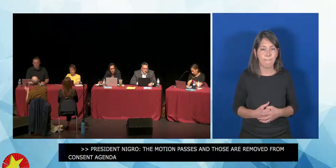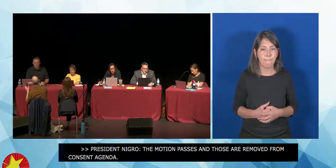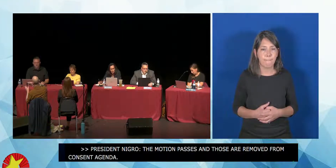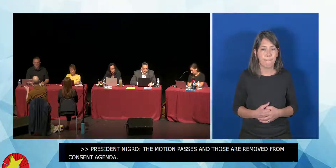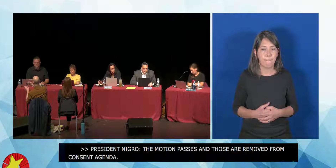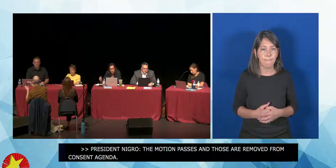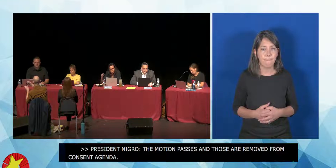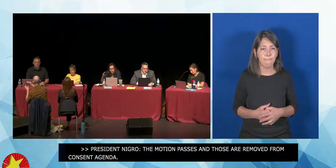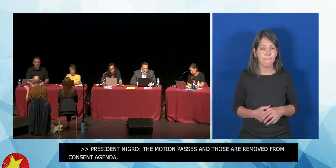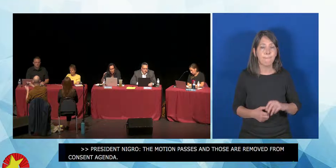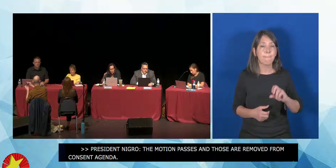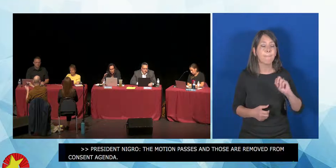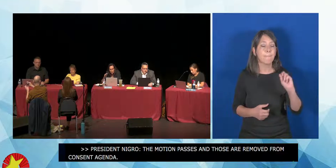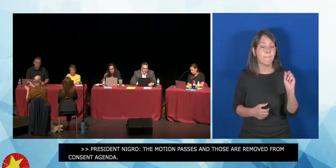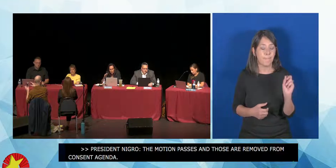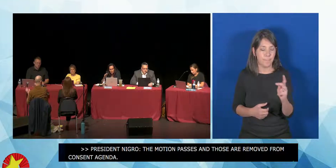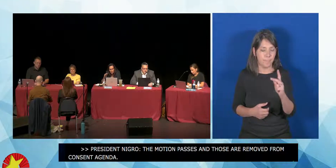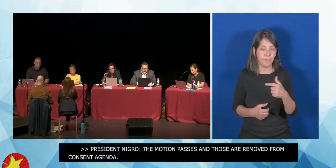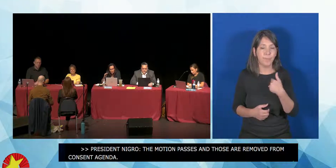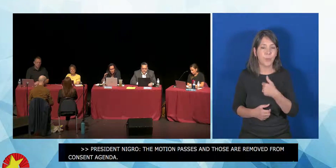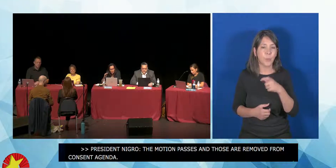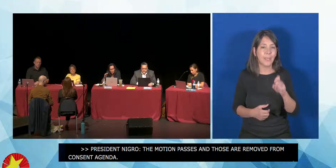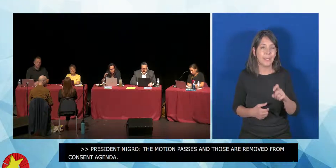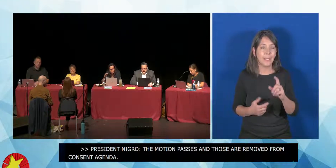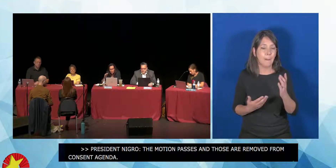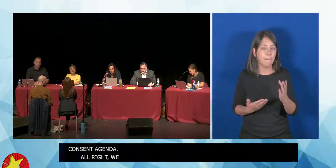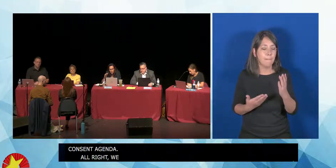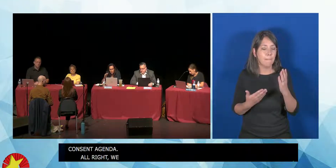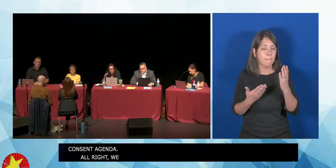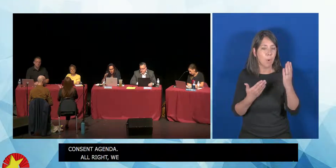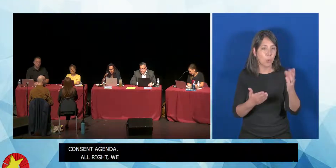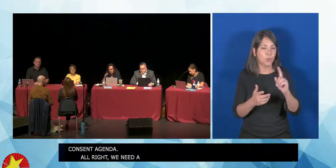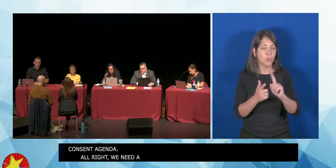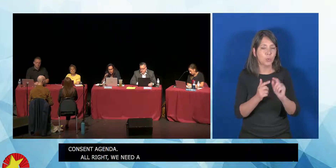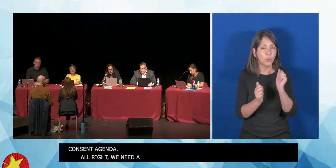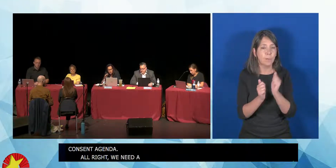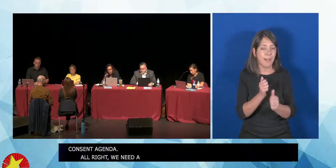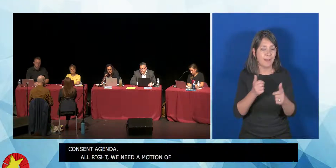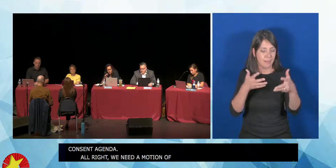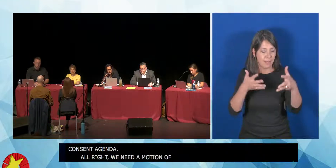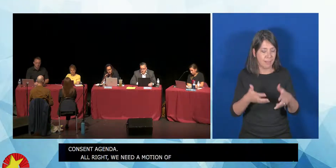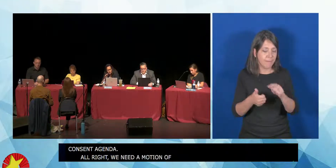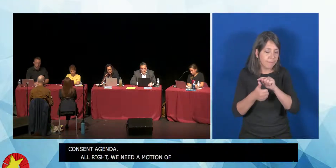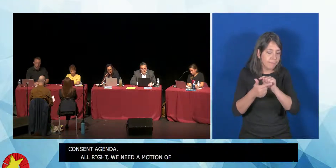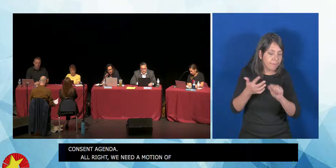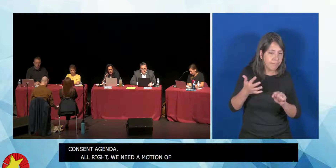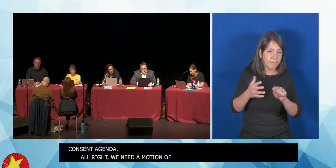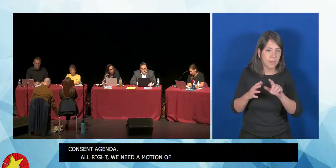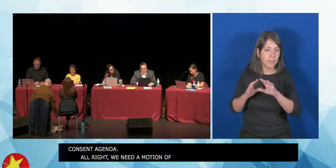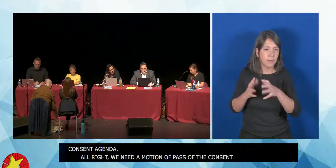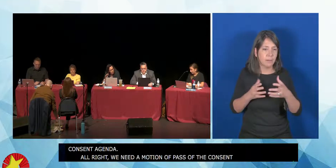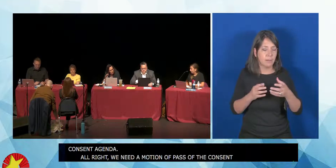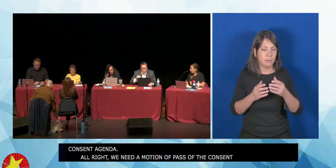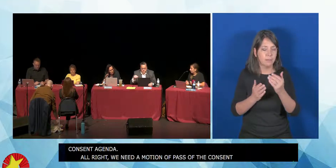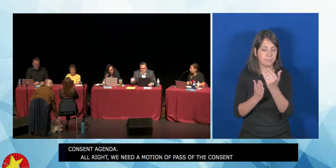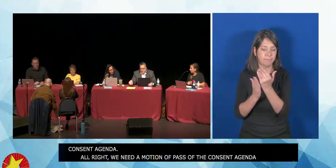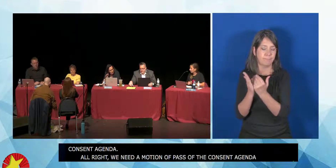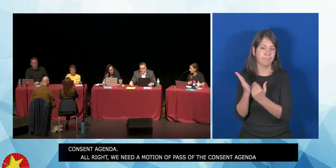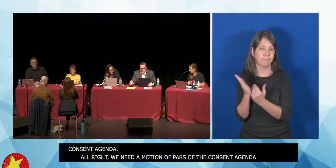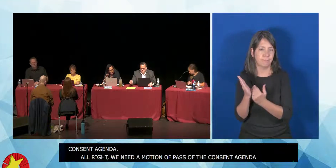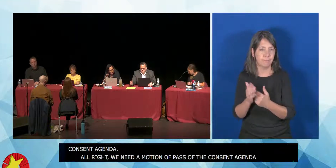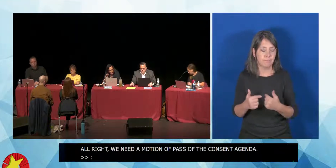All right. We do need a motion to pass what's left of the consent agenda. So this is Sue Kay. I'm trying to make sure that